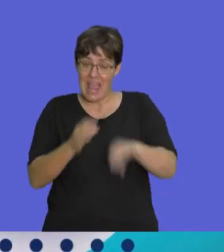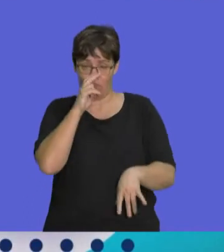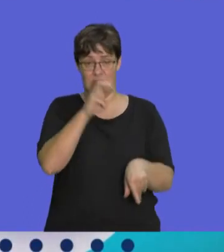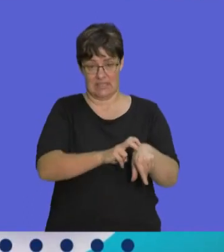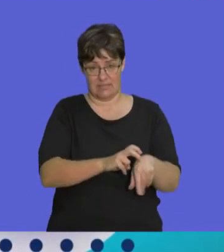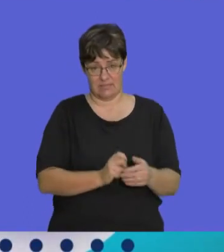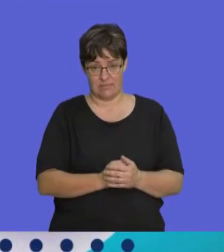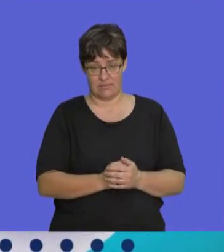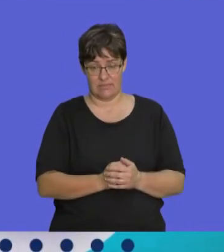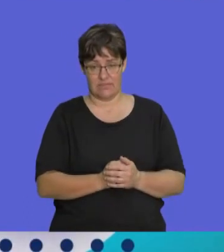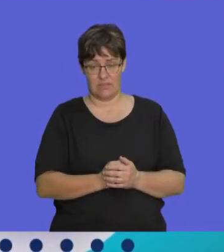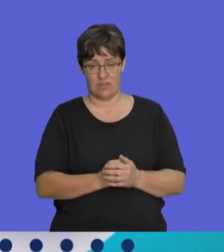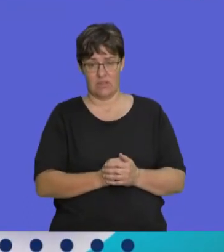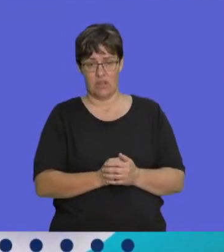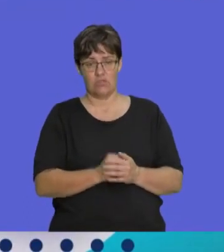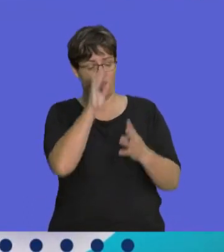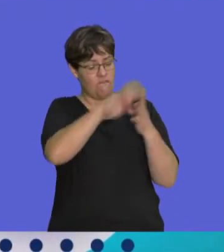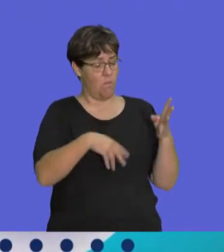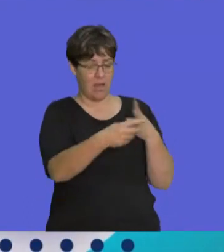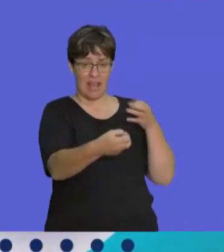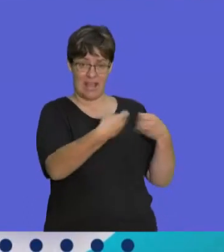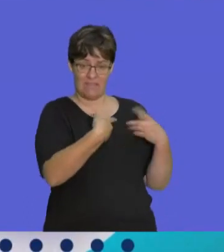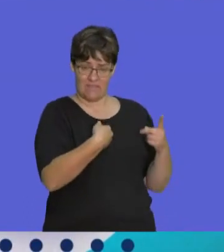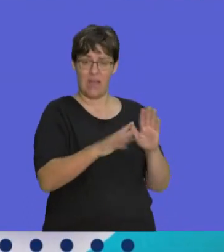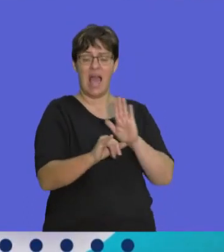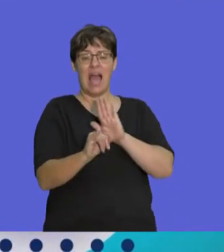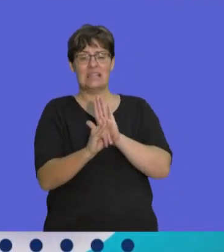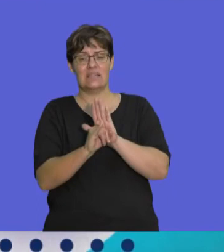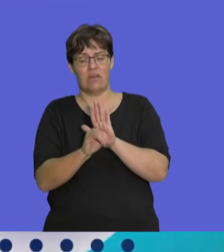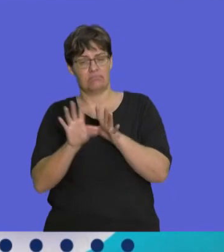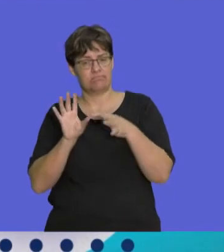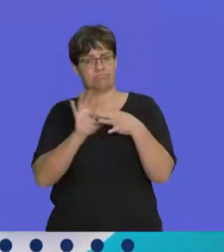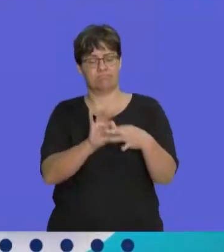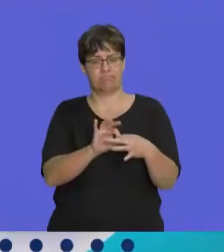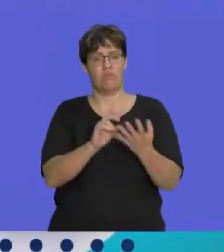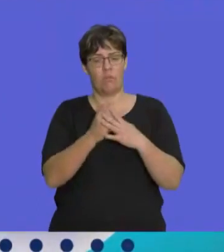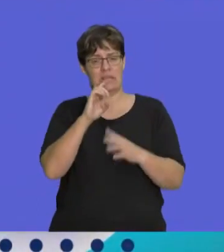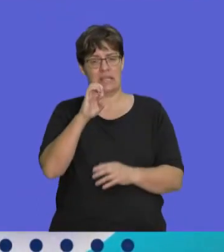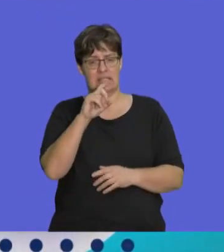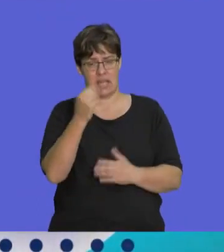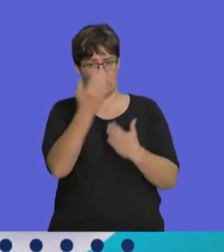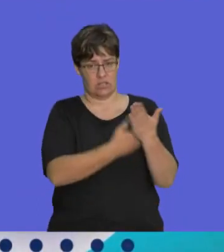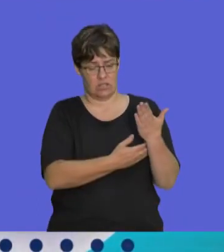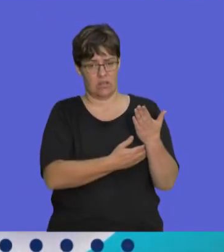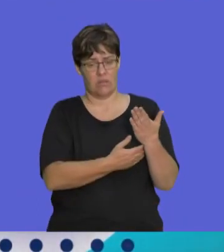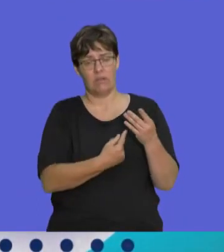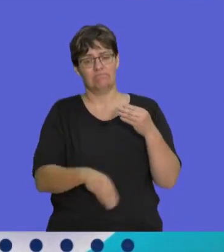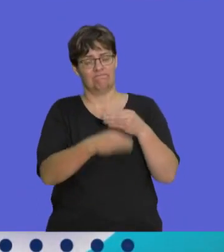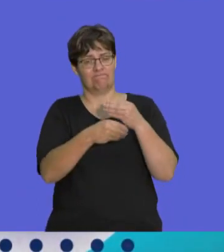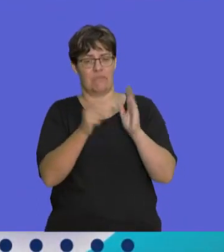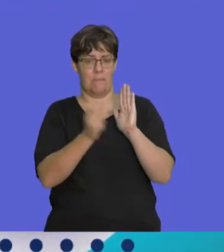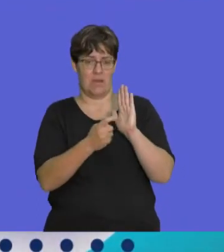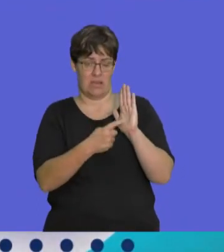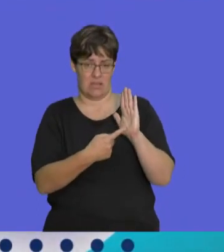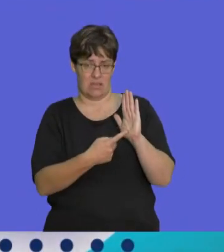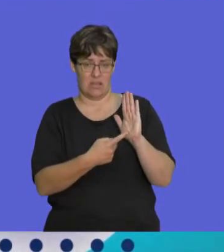for that, okay? So the given formula, just to identify the relevant formula from the data sheet, you'll be credited a mark for that. So